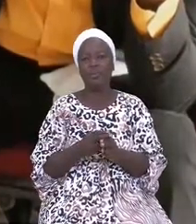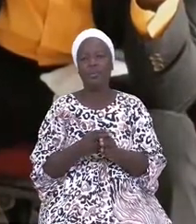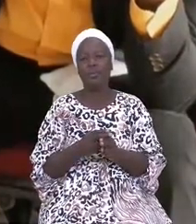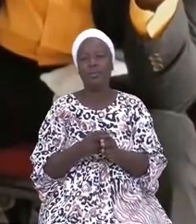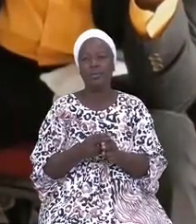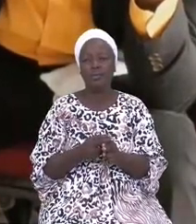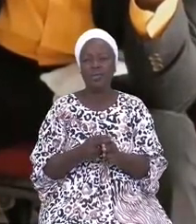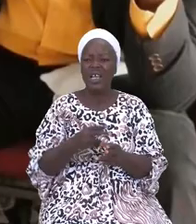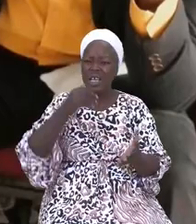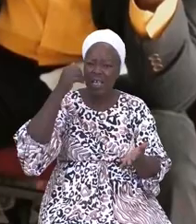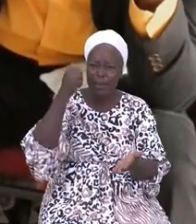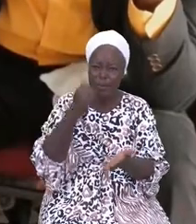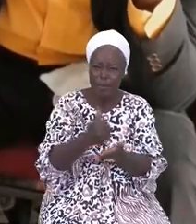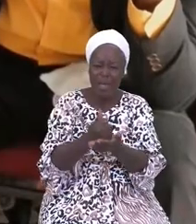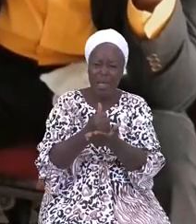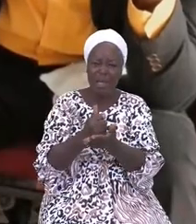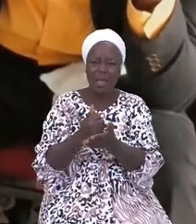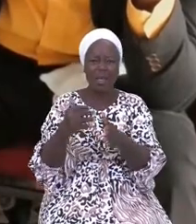Amen, amen confirmed in your life. Amen.